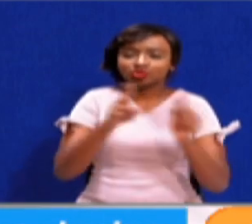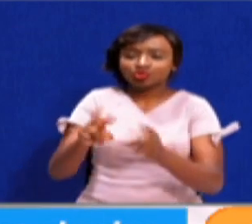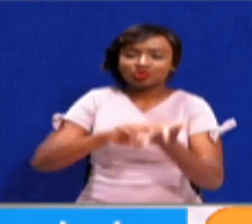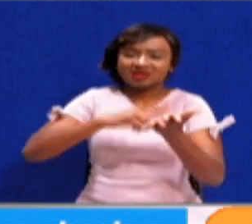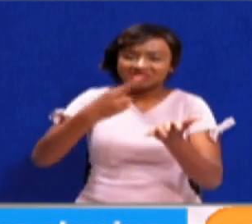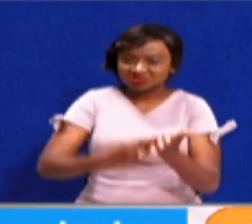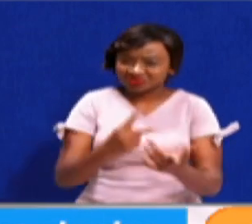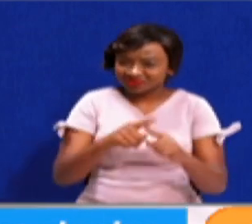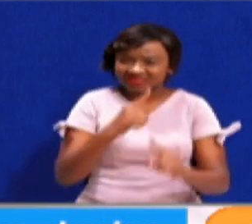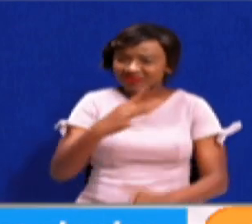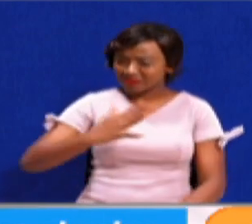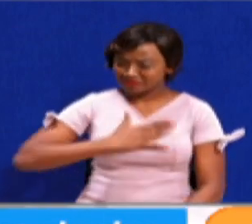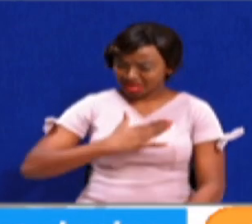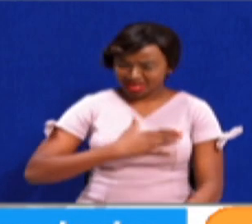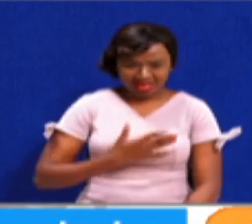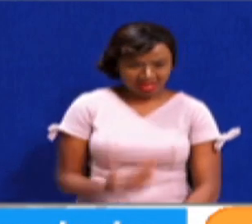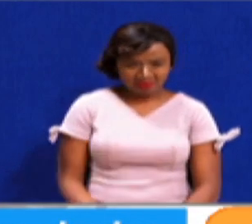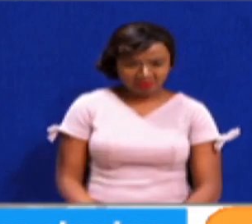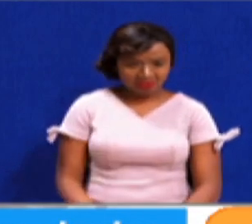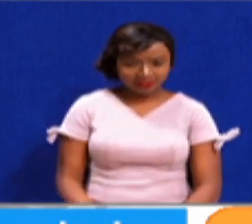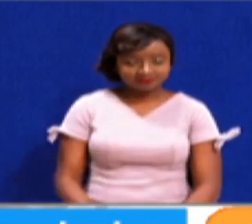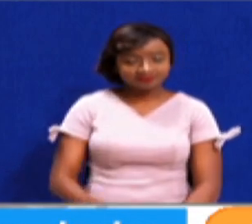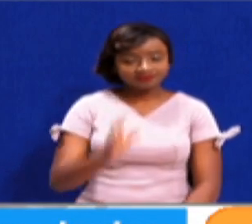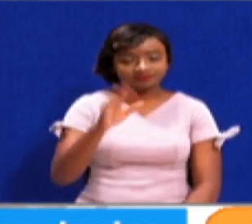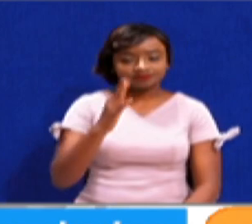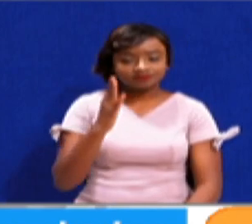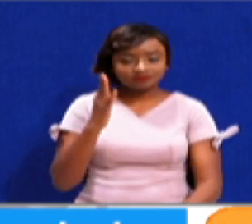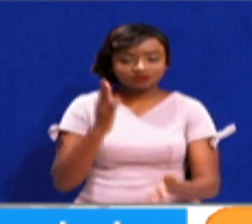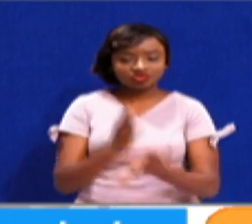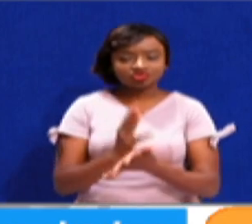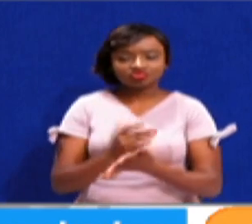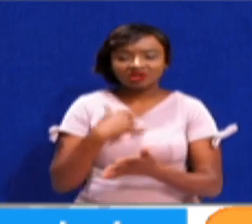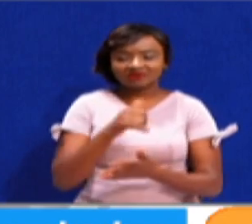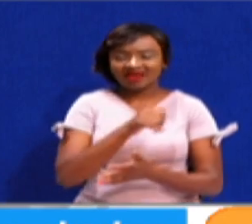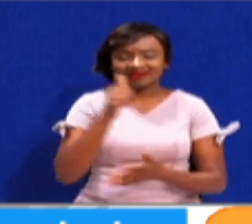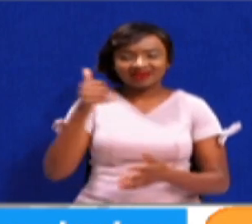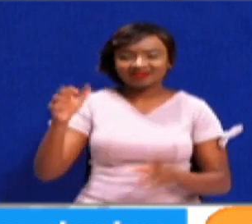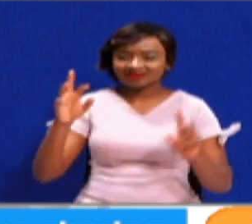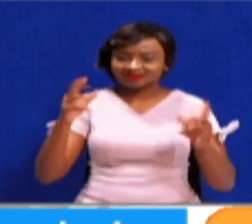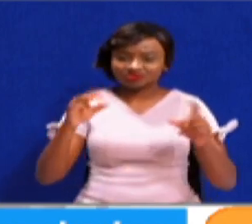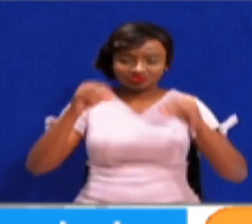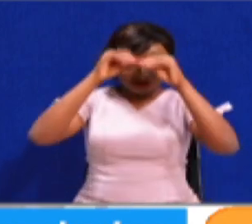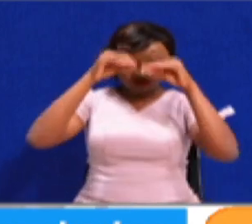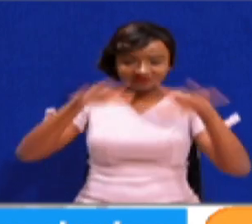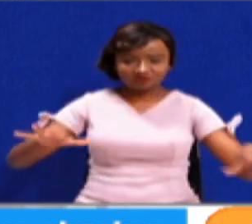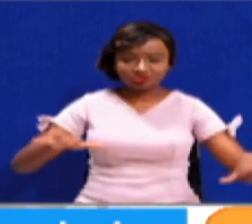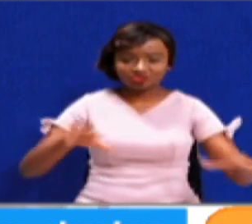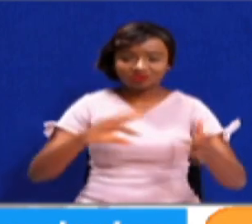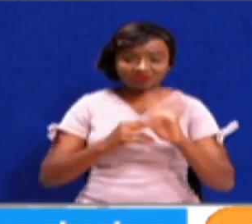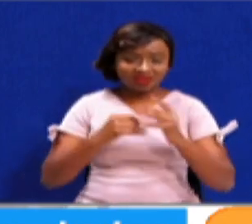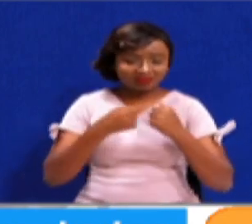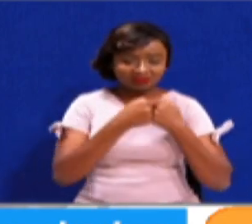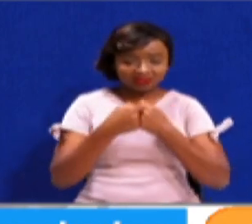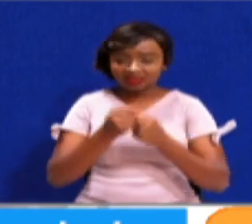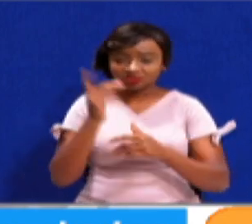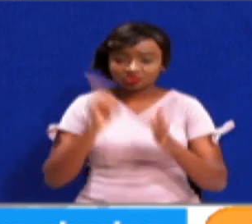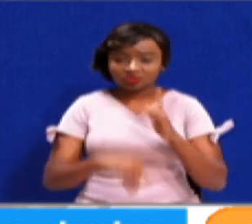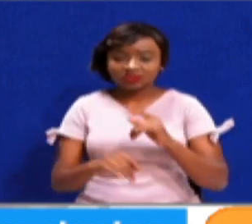belongs to a particular place? Some of the things that I think remained rather hazy around this whole devolution, because there's a question